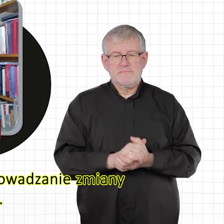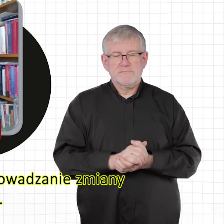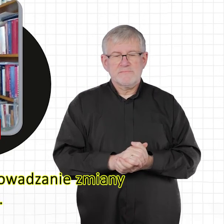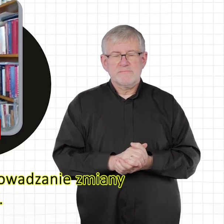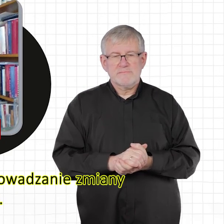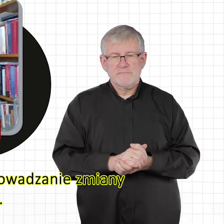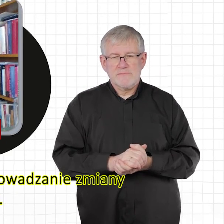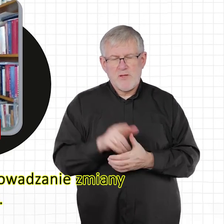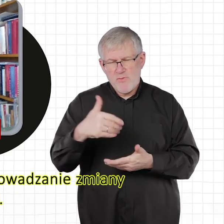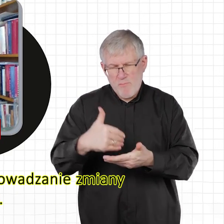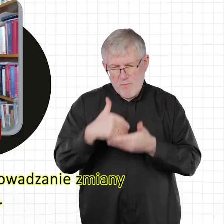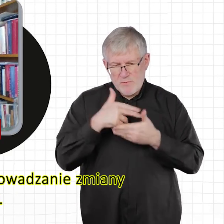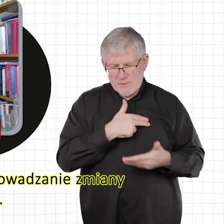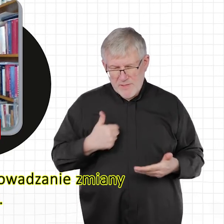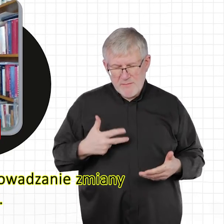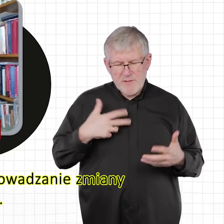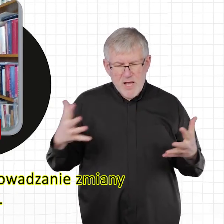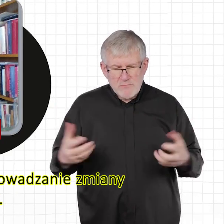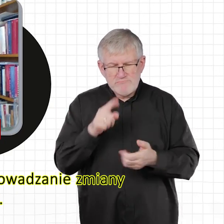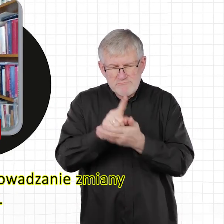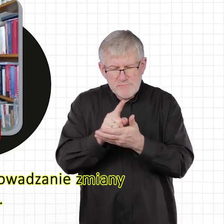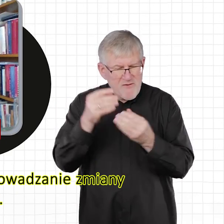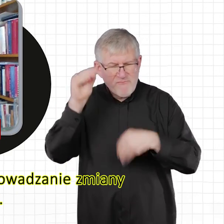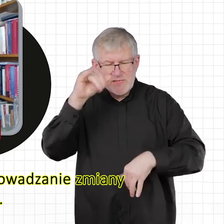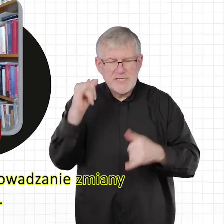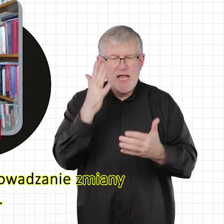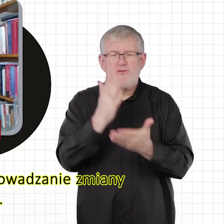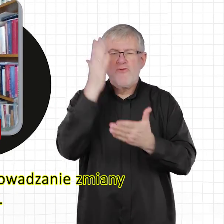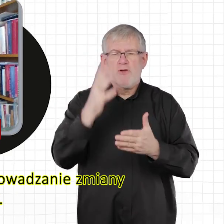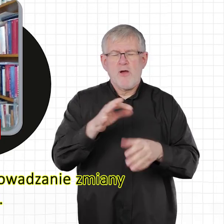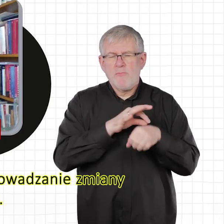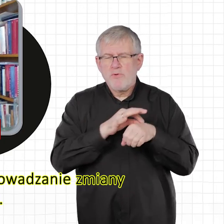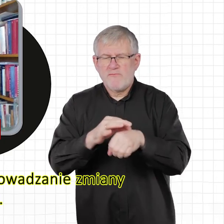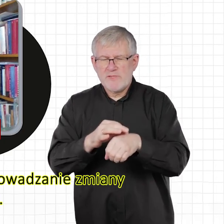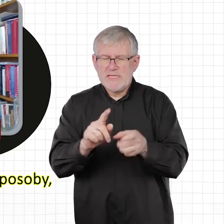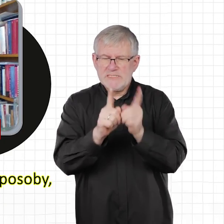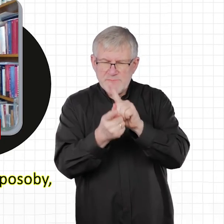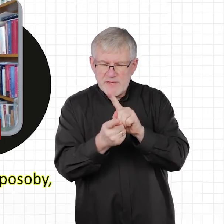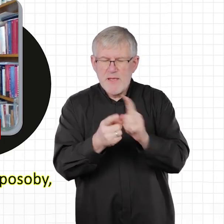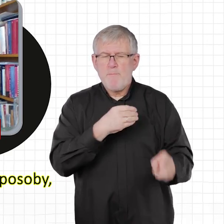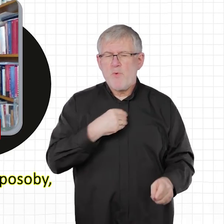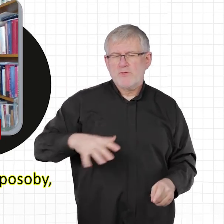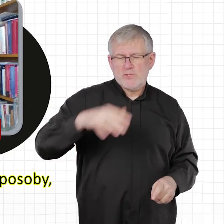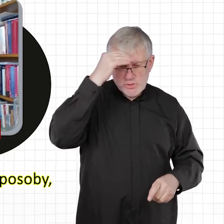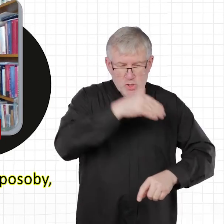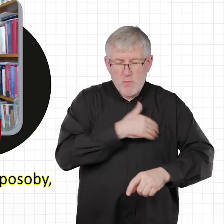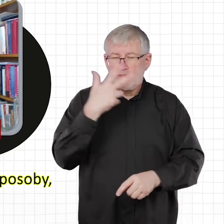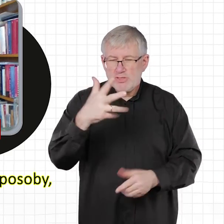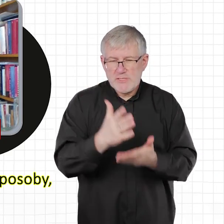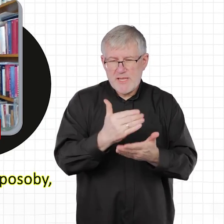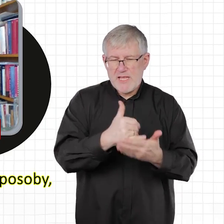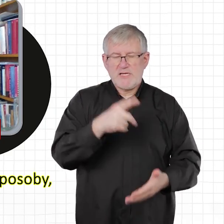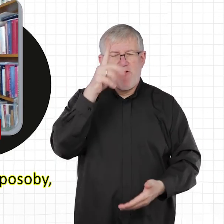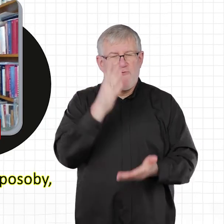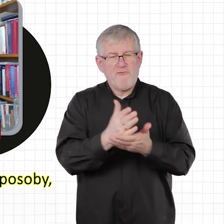just changing something in 3 schools in Poland, in our Polski Język. So yeah, just stay